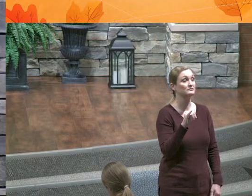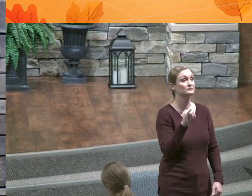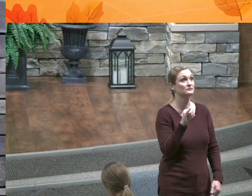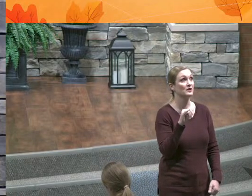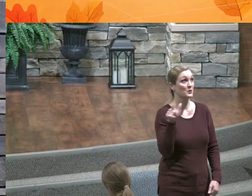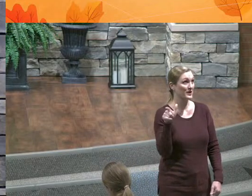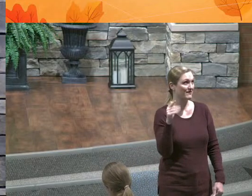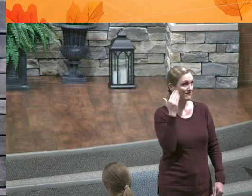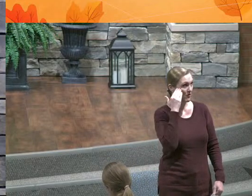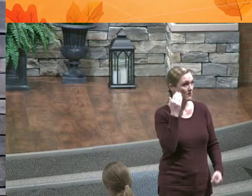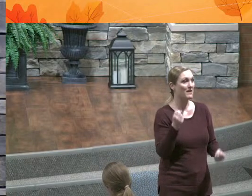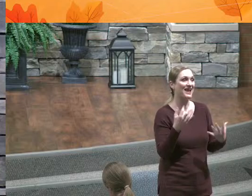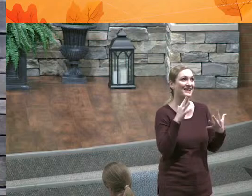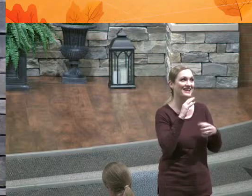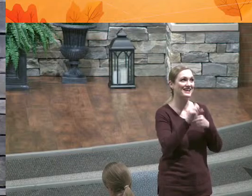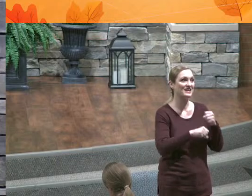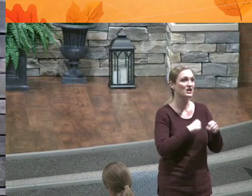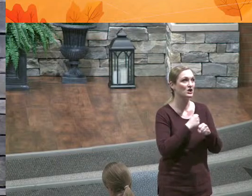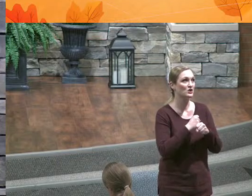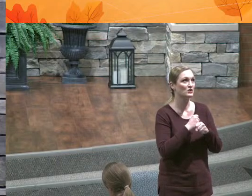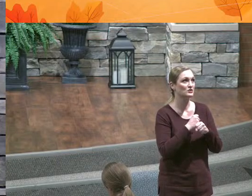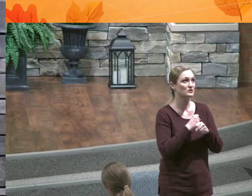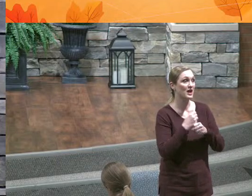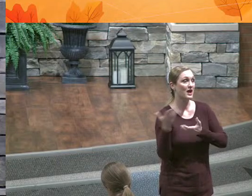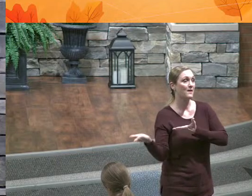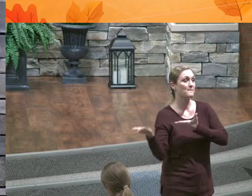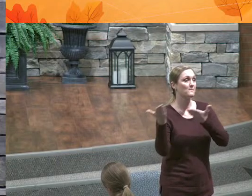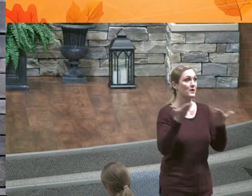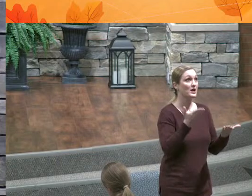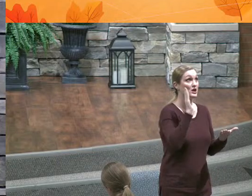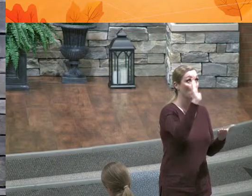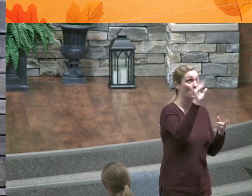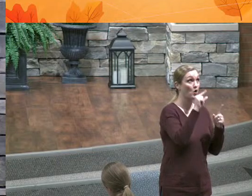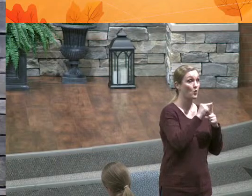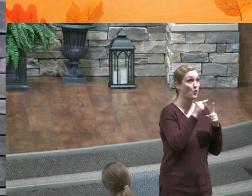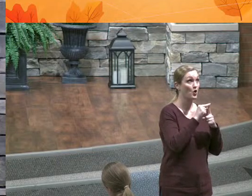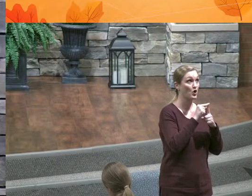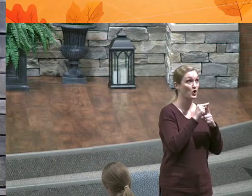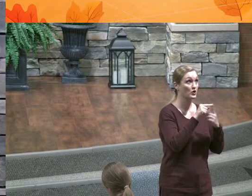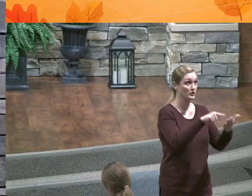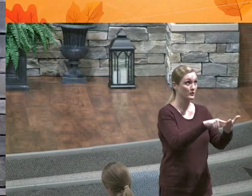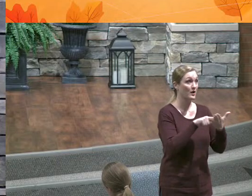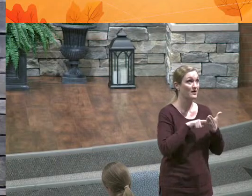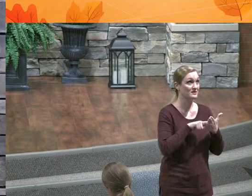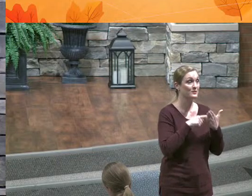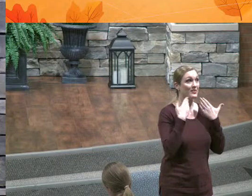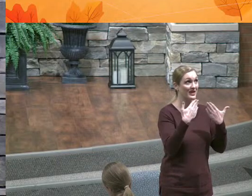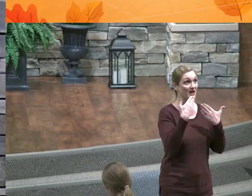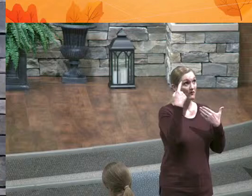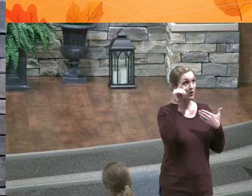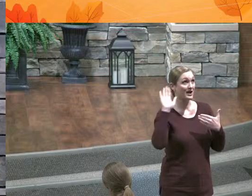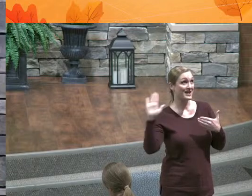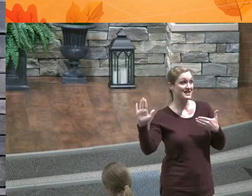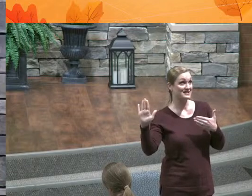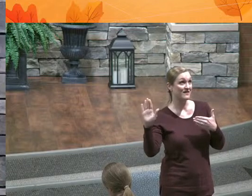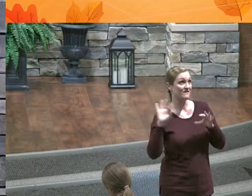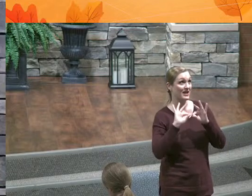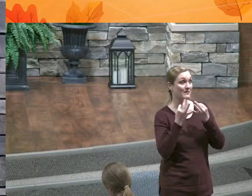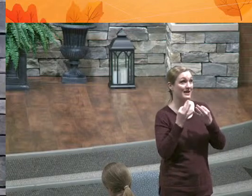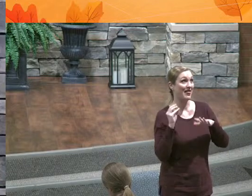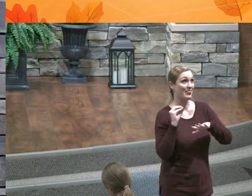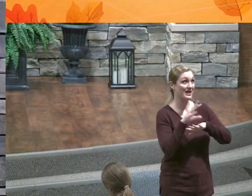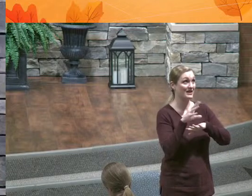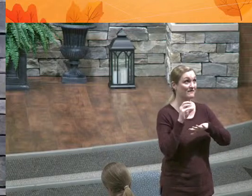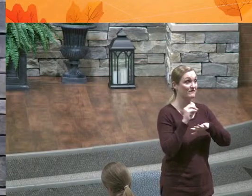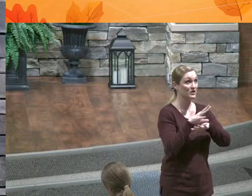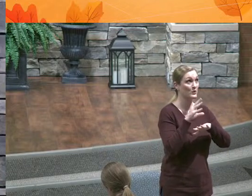years, bringing your passages and your word to us. We thank you for his family and the influences